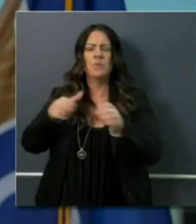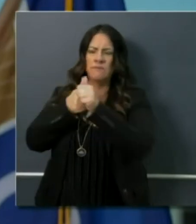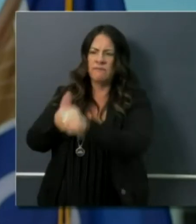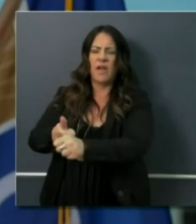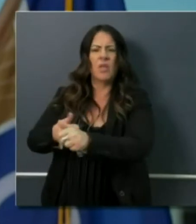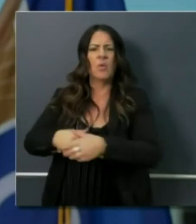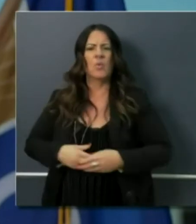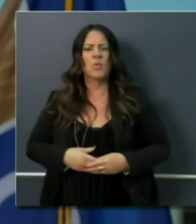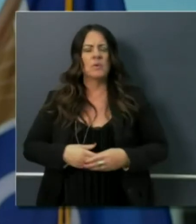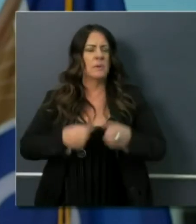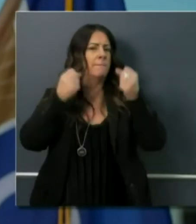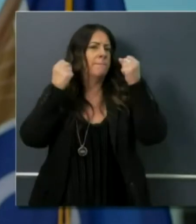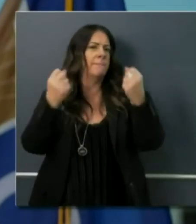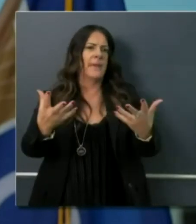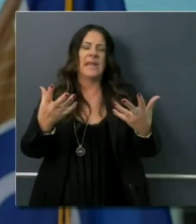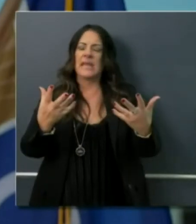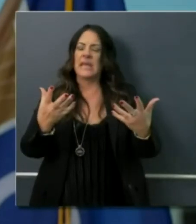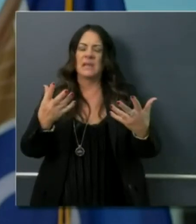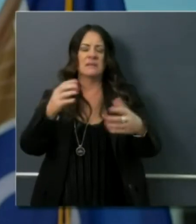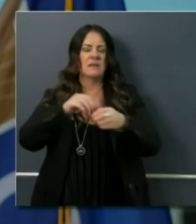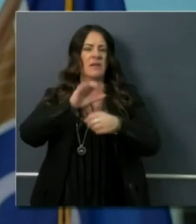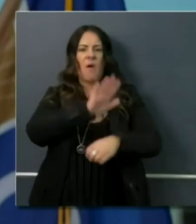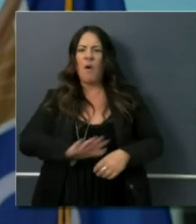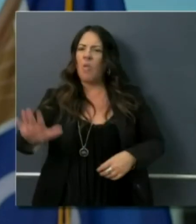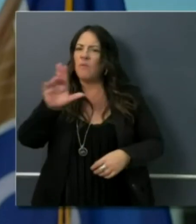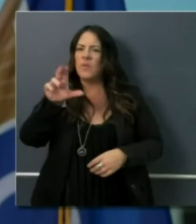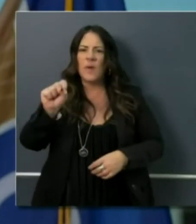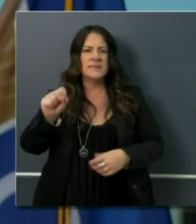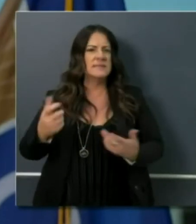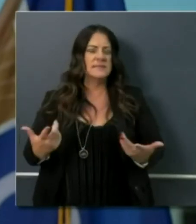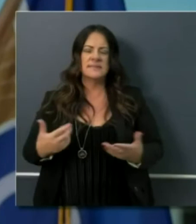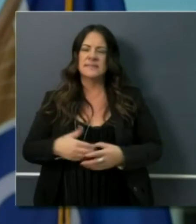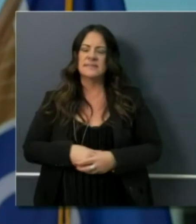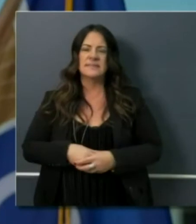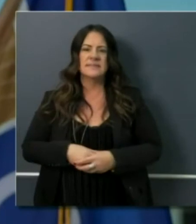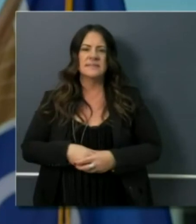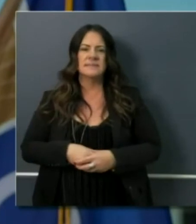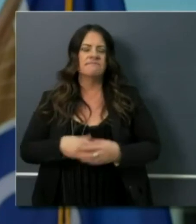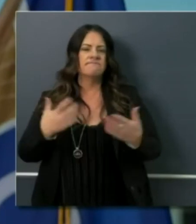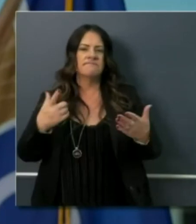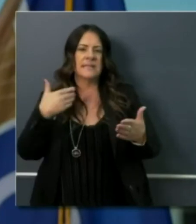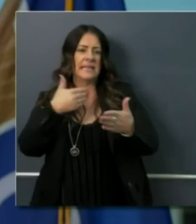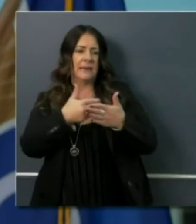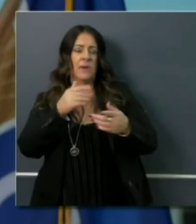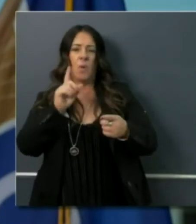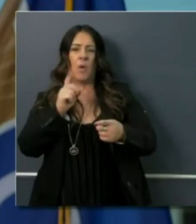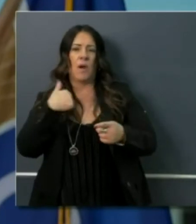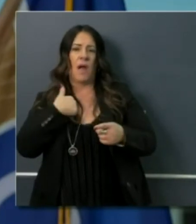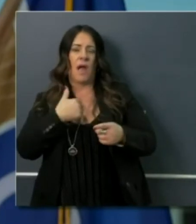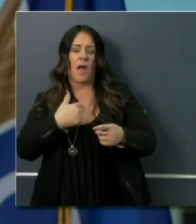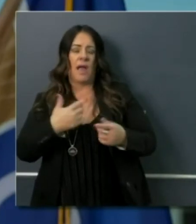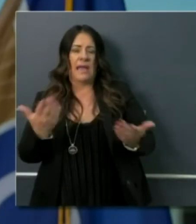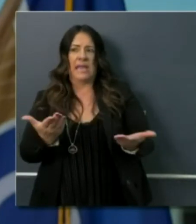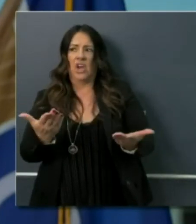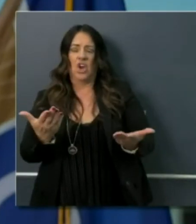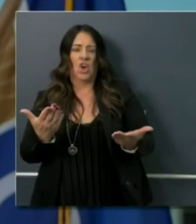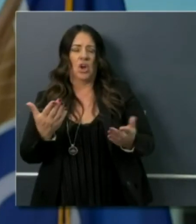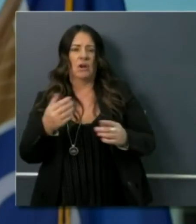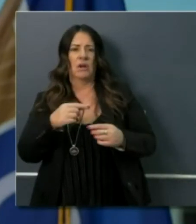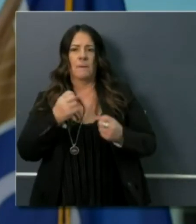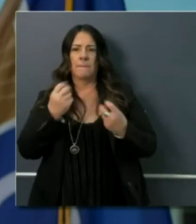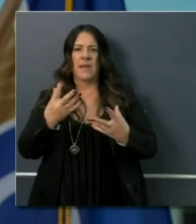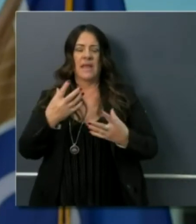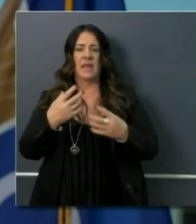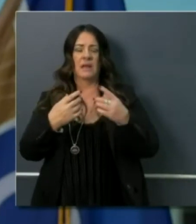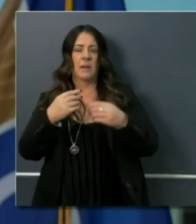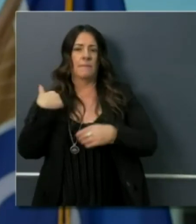cautionary tale, there's many of them all across the United States, not least of which just nearby where I'm speaking, where members of